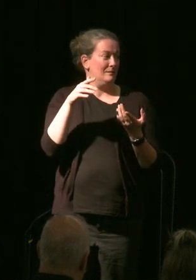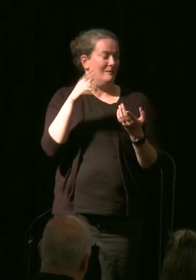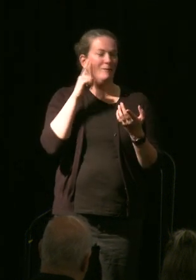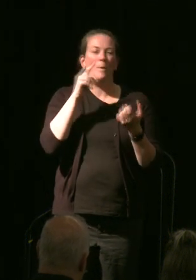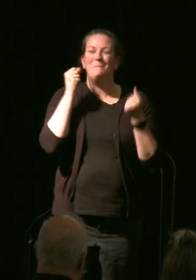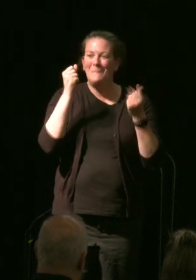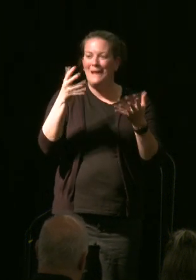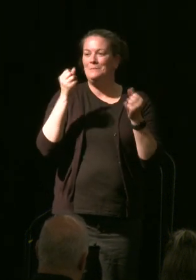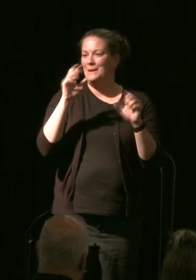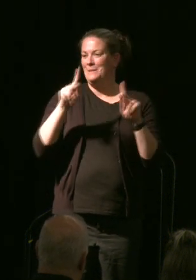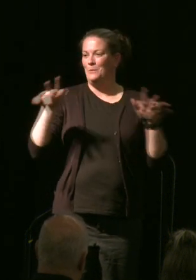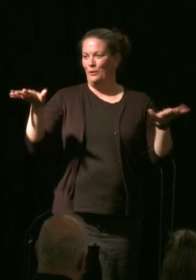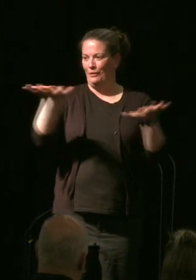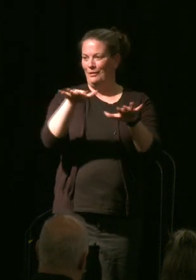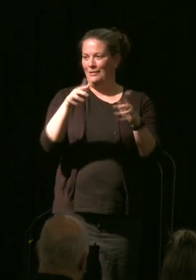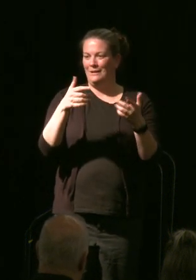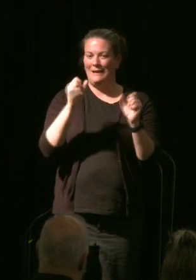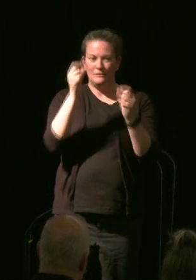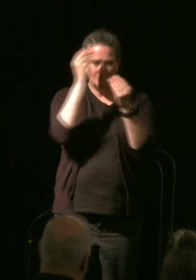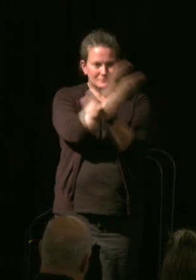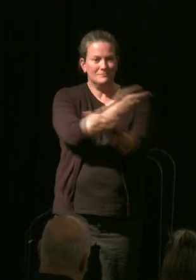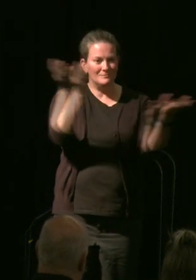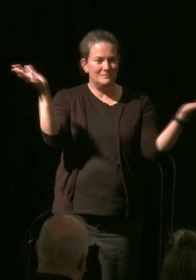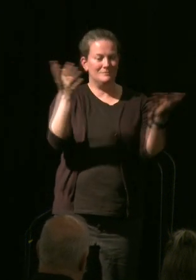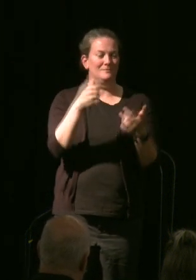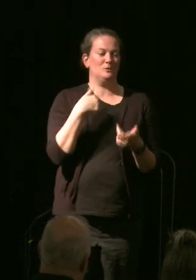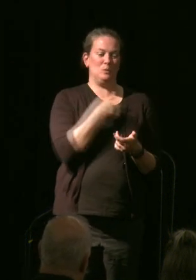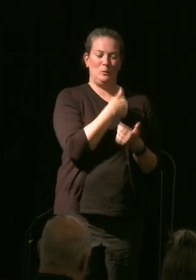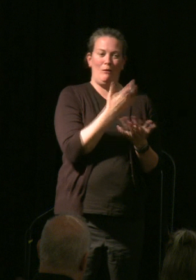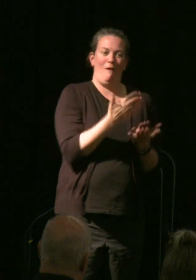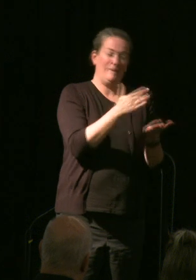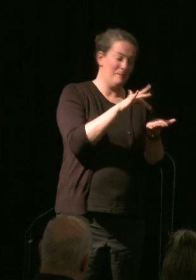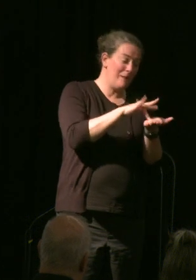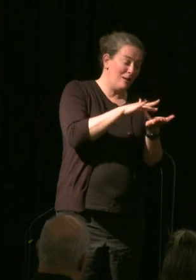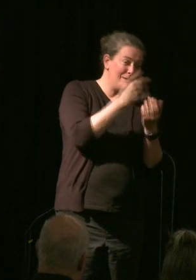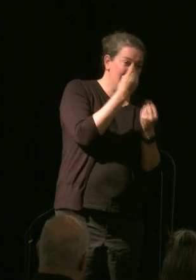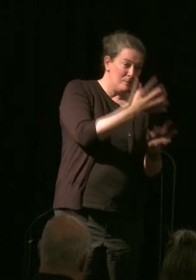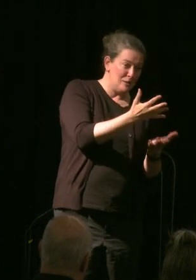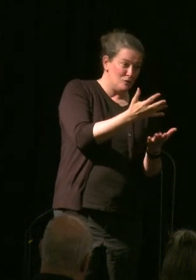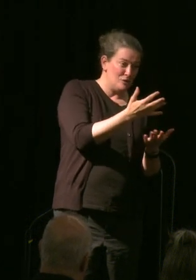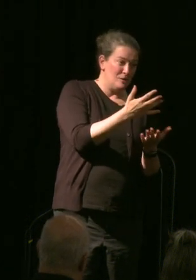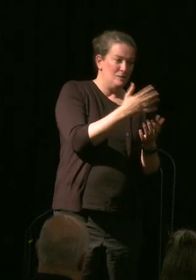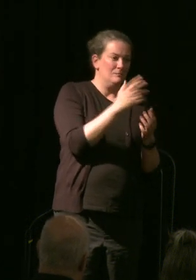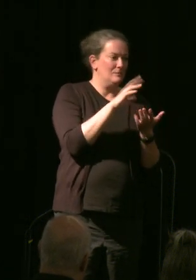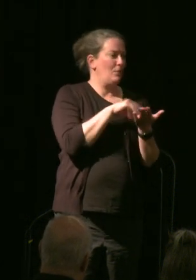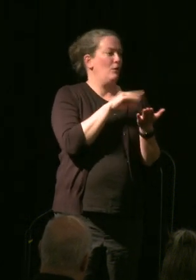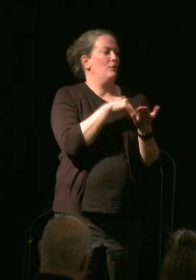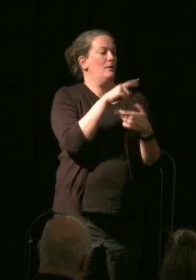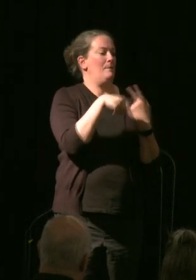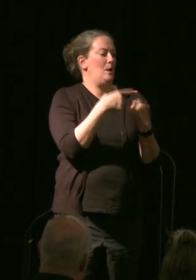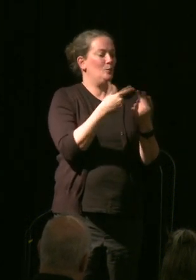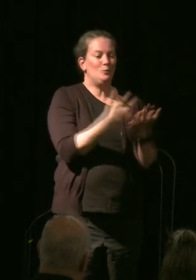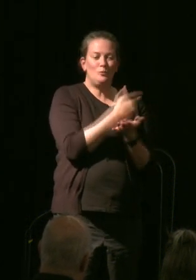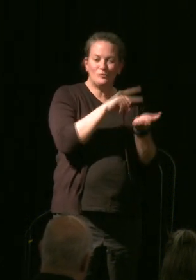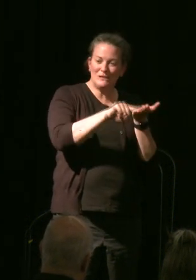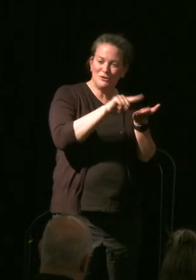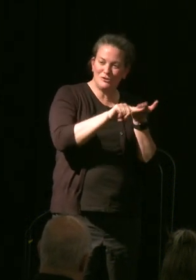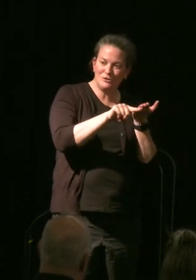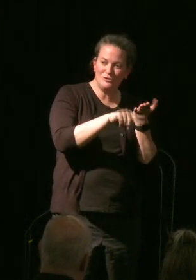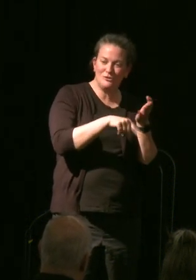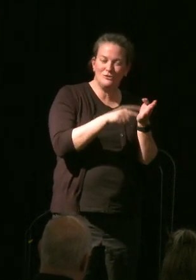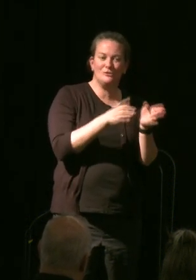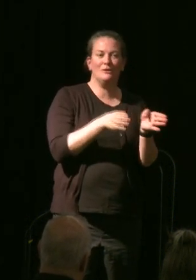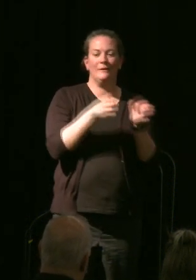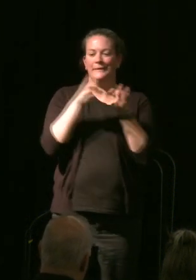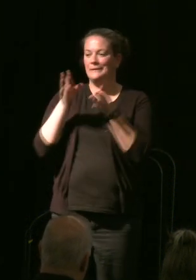can. And that is that we have the medical information to know what is happening in terms of research, and we also have some of